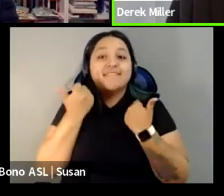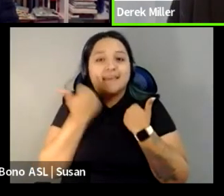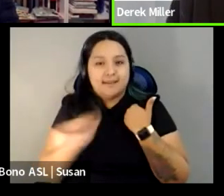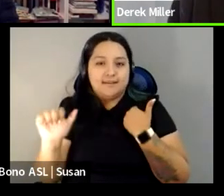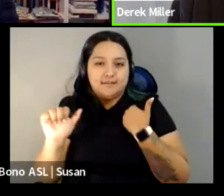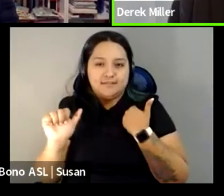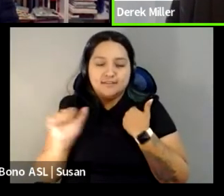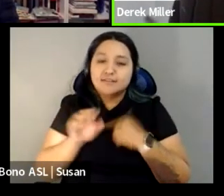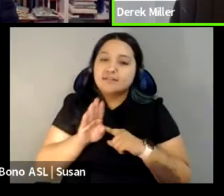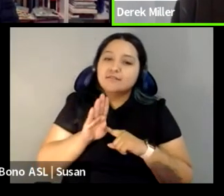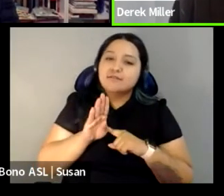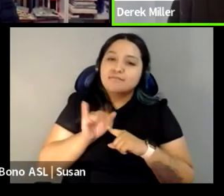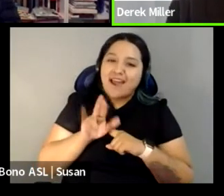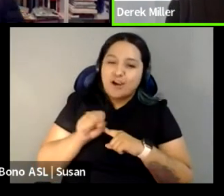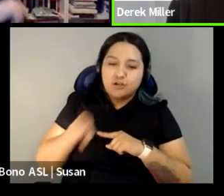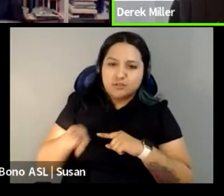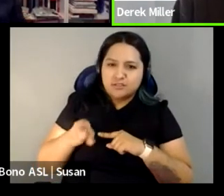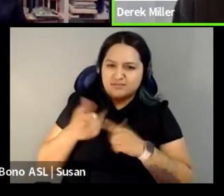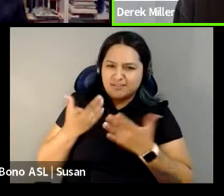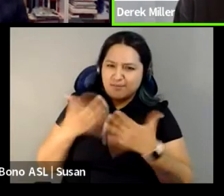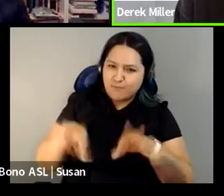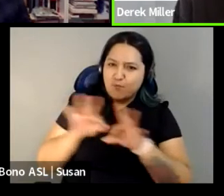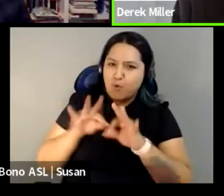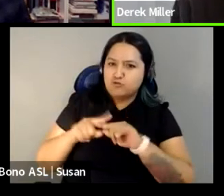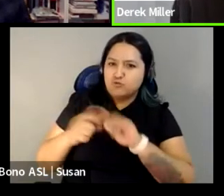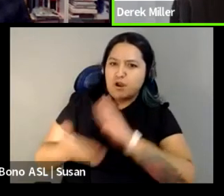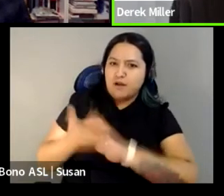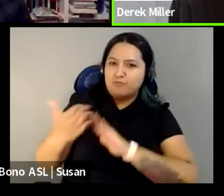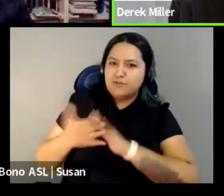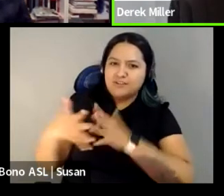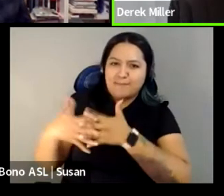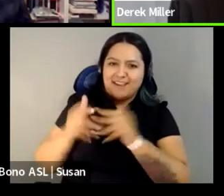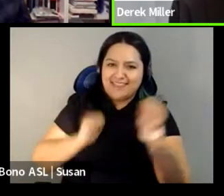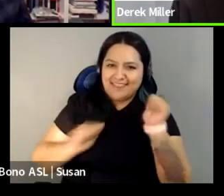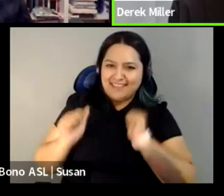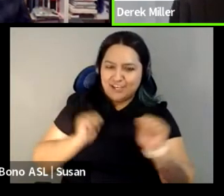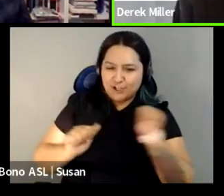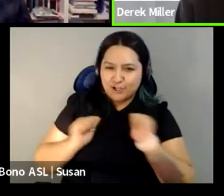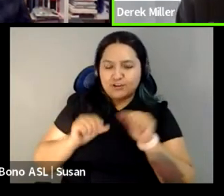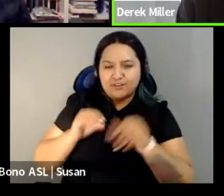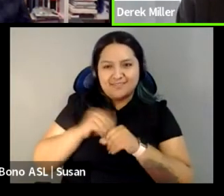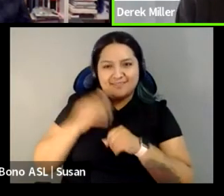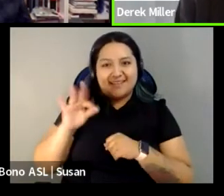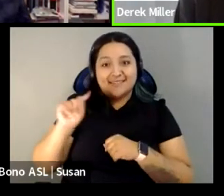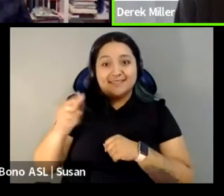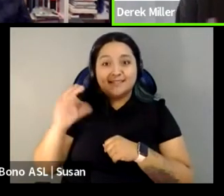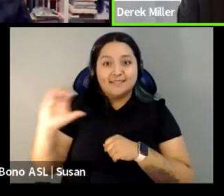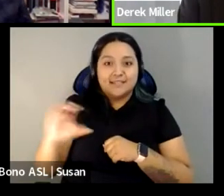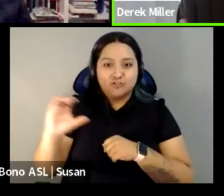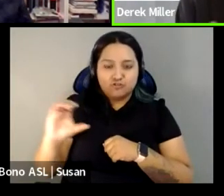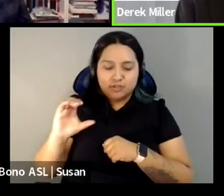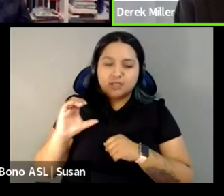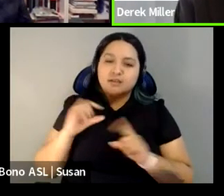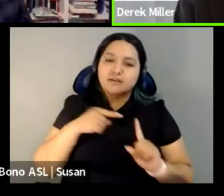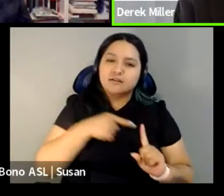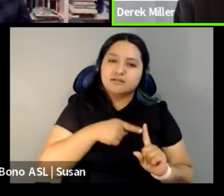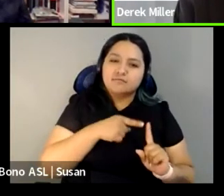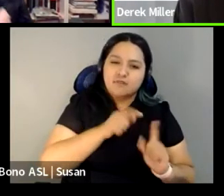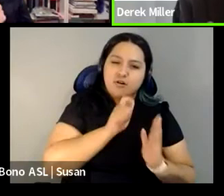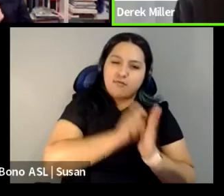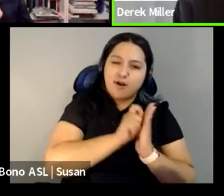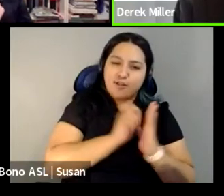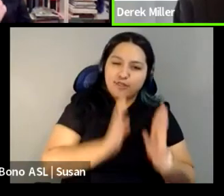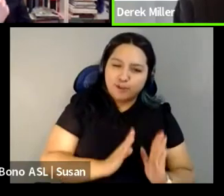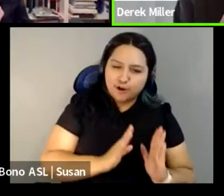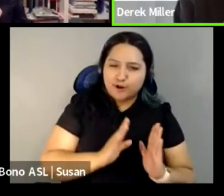to a lot of the operation of the American theater in the latter decades of the 19th century. And Brent is thinking through how he's intersecting with